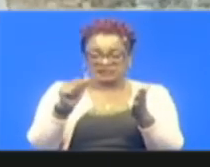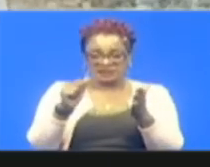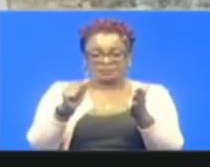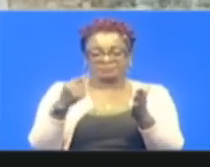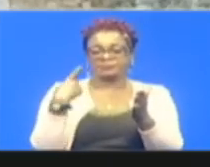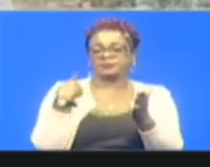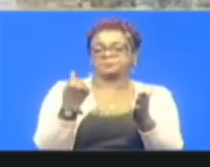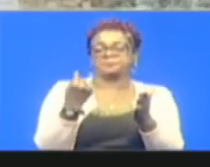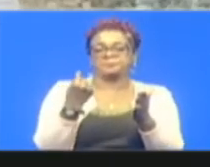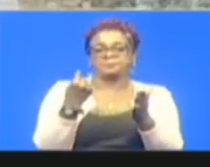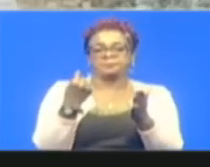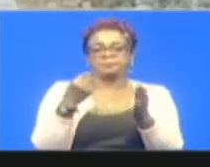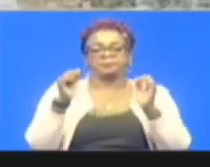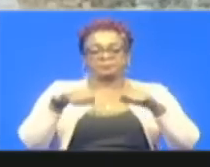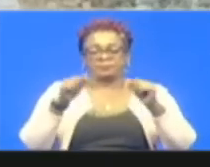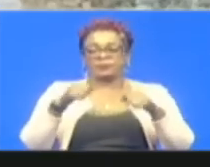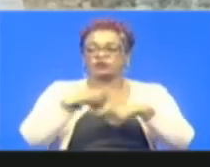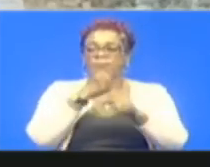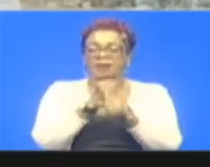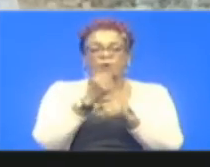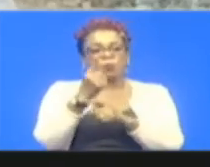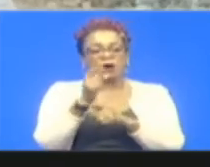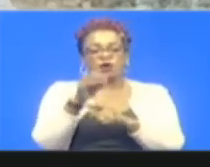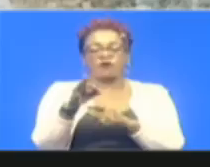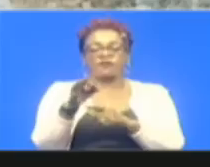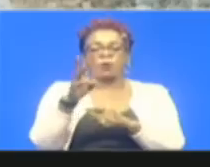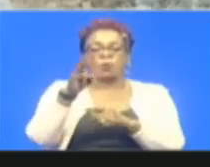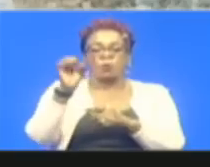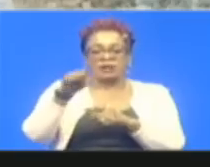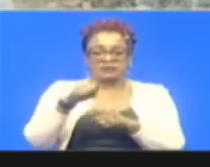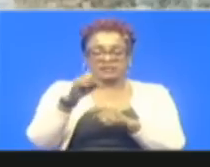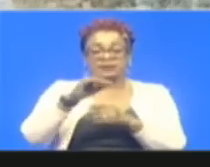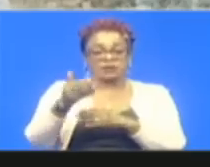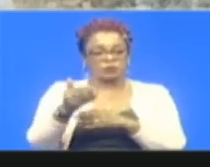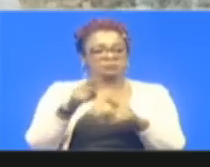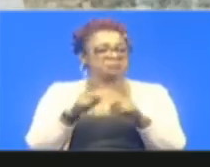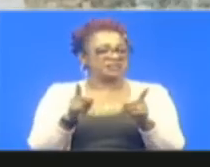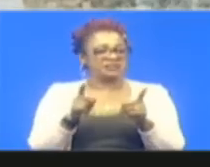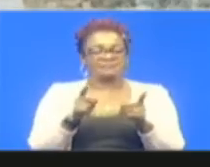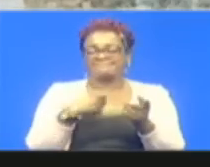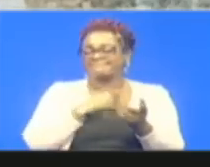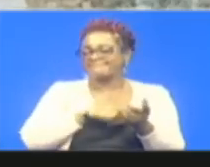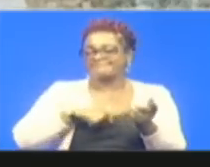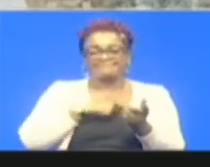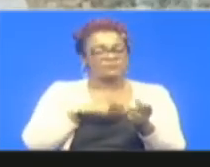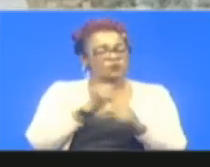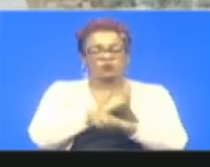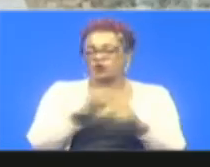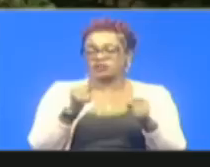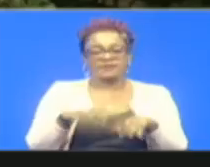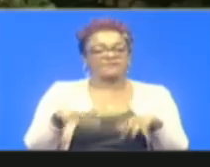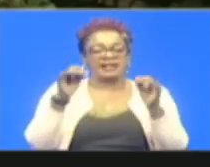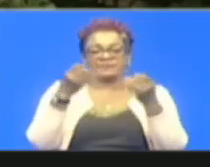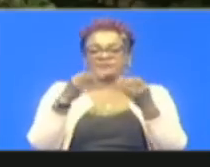Recently, we have been able to dig one of the wells in the town, but unfortunately, we couldn't find fresh